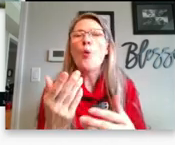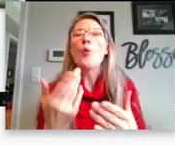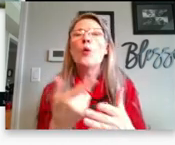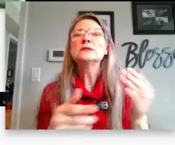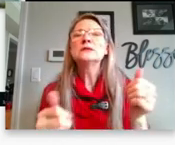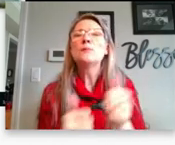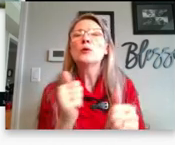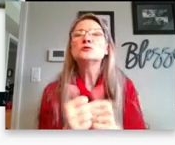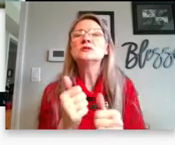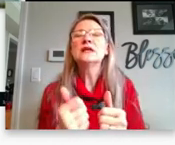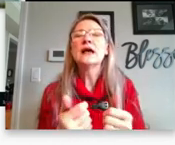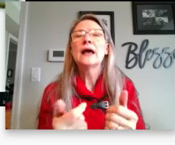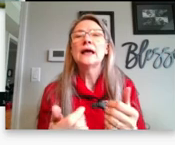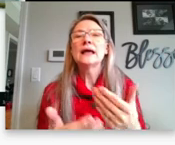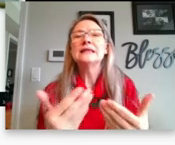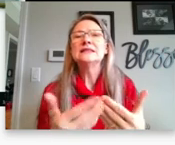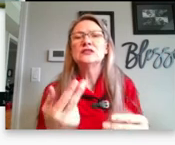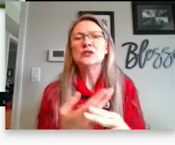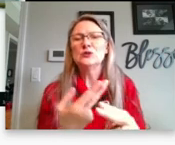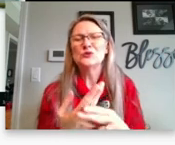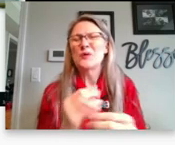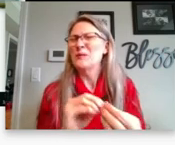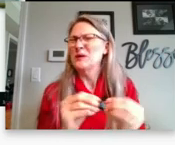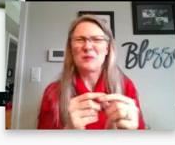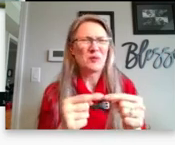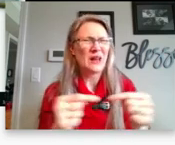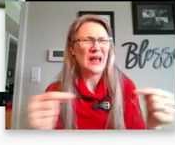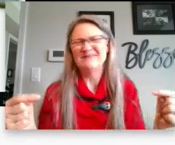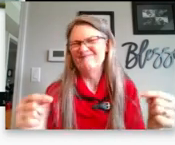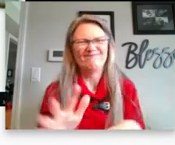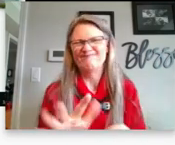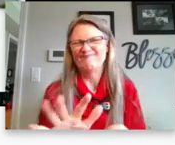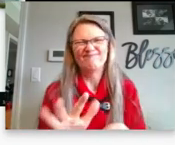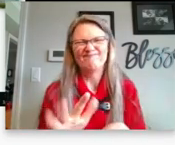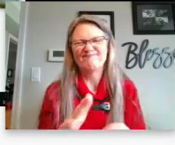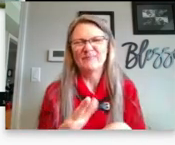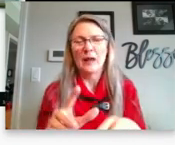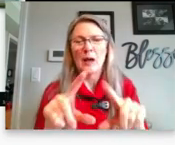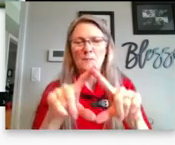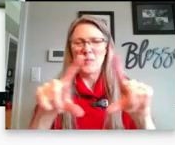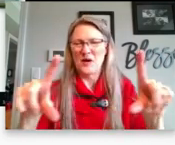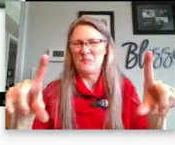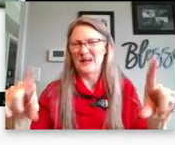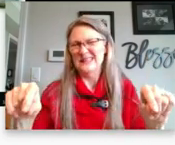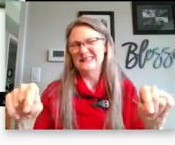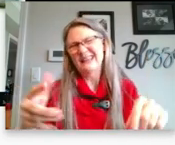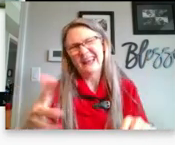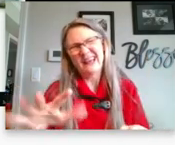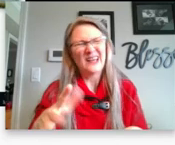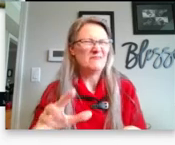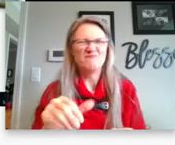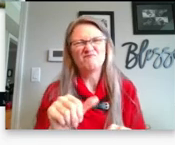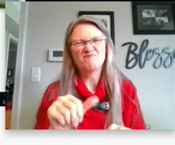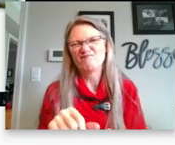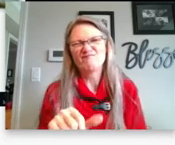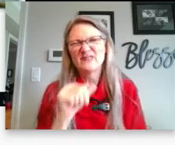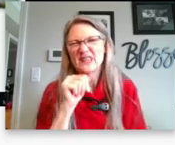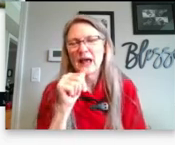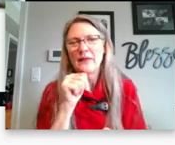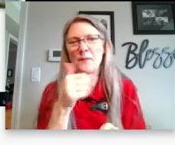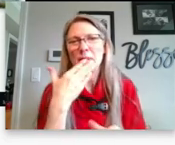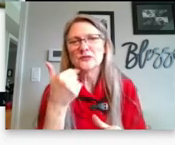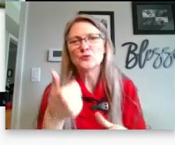a number line is probably not the most efficient. Using a bar model is probably not the most efficient here.